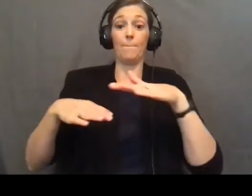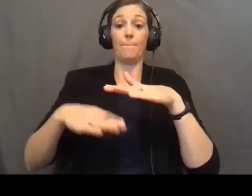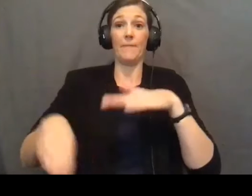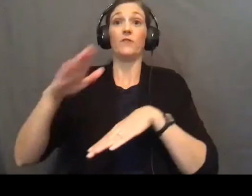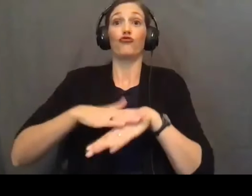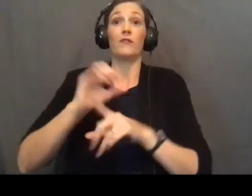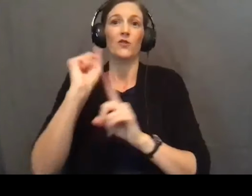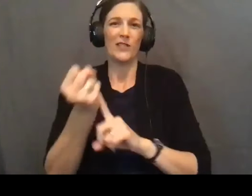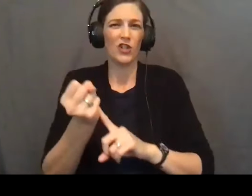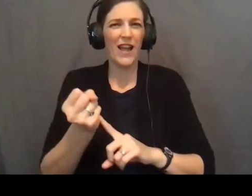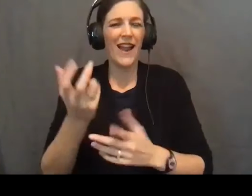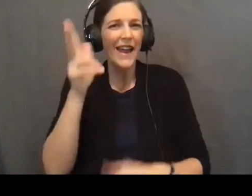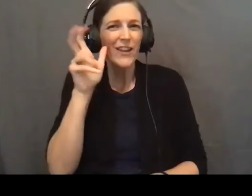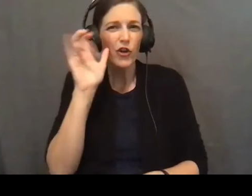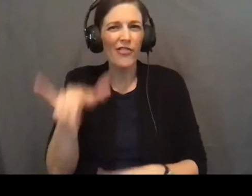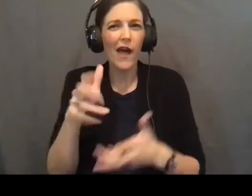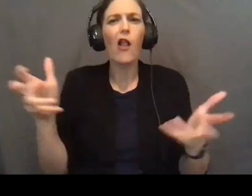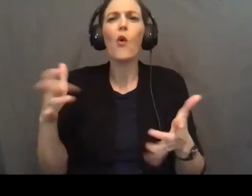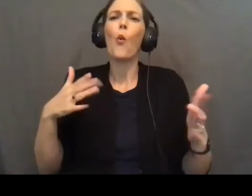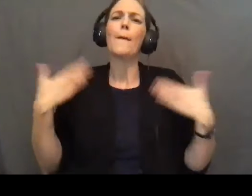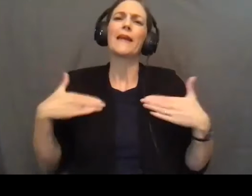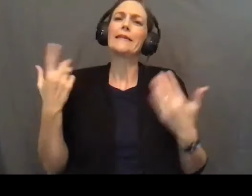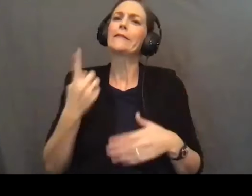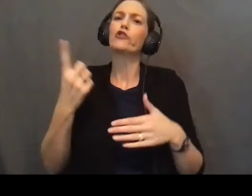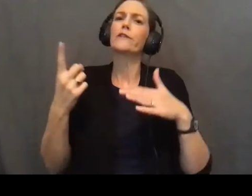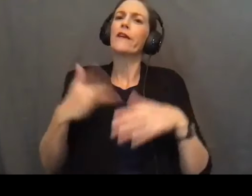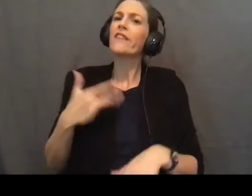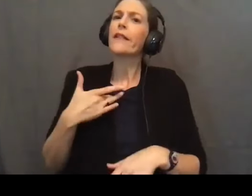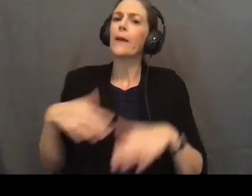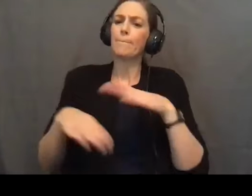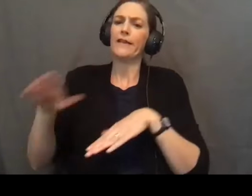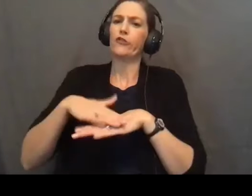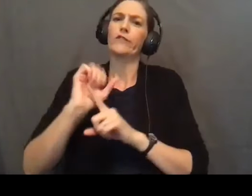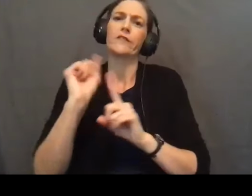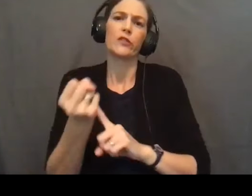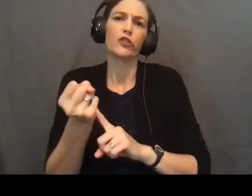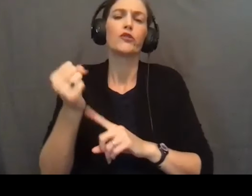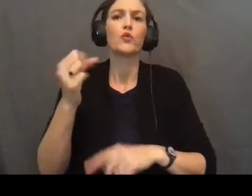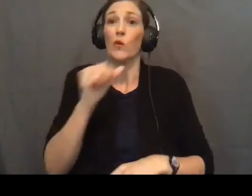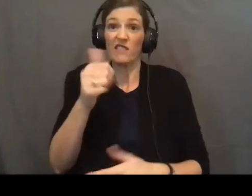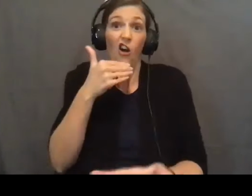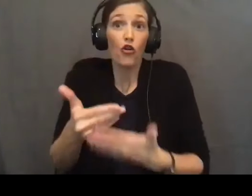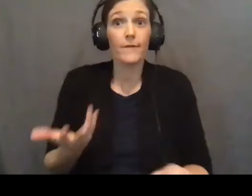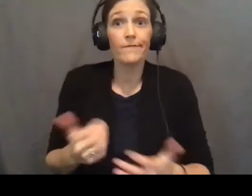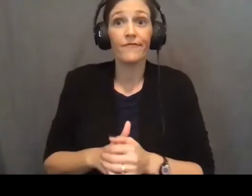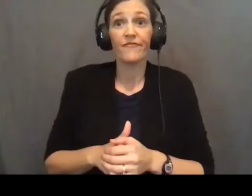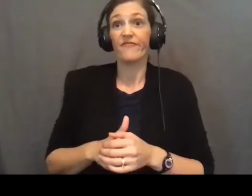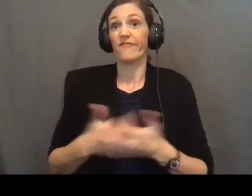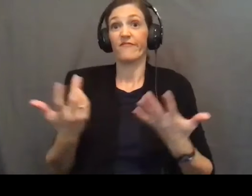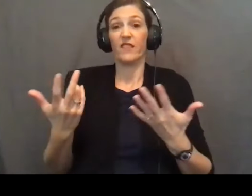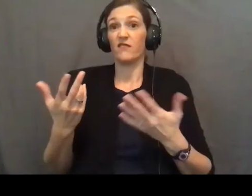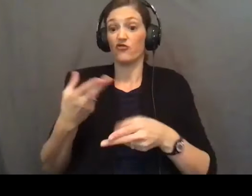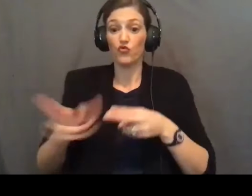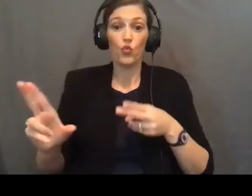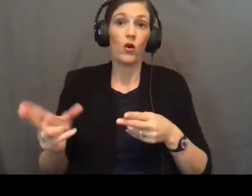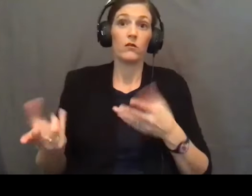I hear a lot of people say that. Happiness is just a feeling and it's based on circumstances. Therefore, it's not good. It's fleeting. It comes and goes